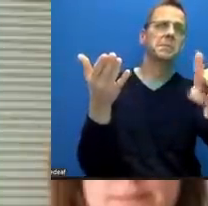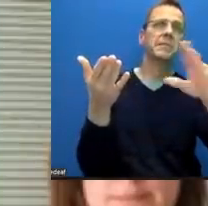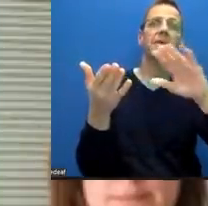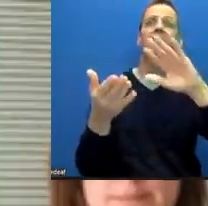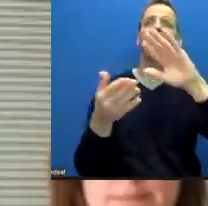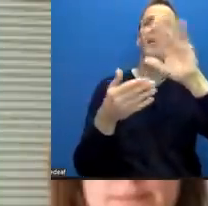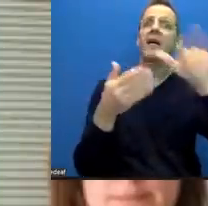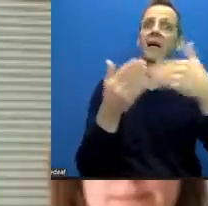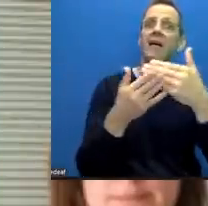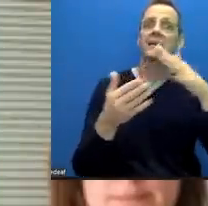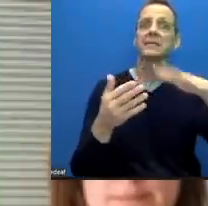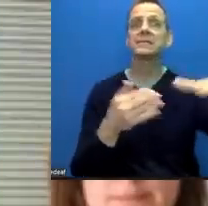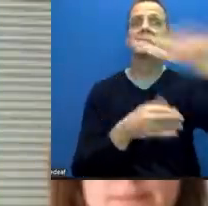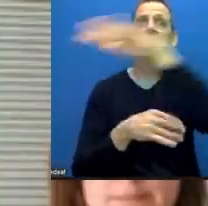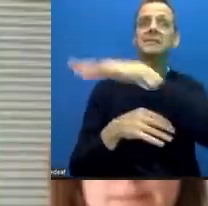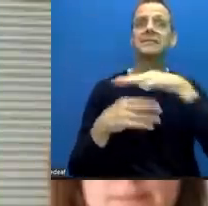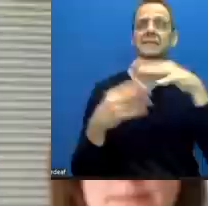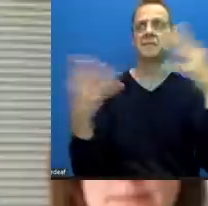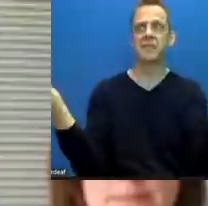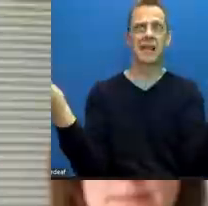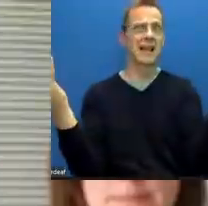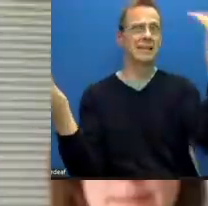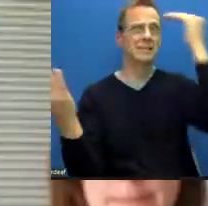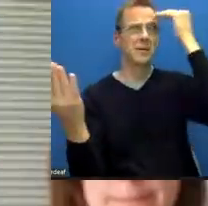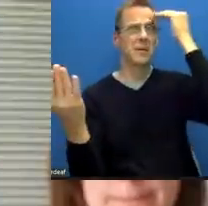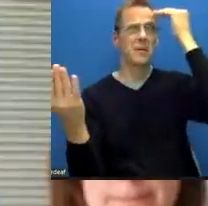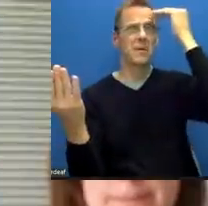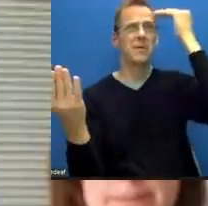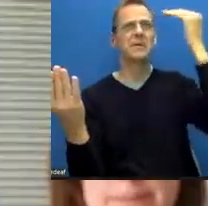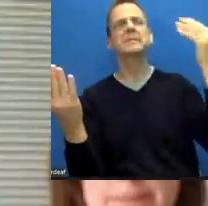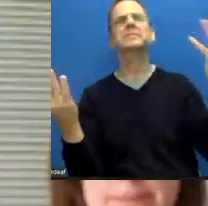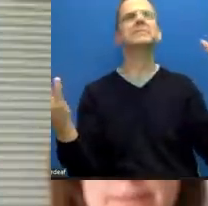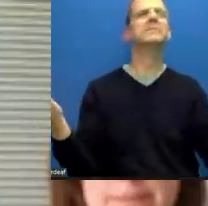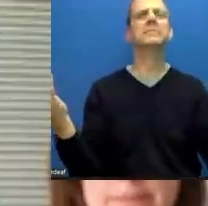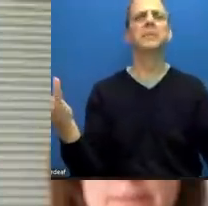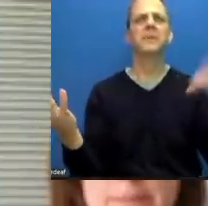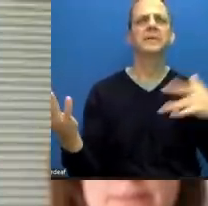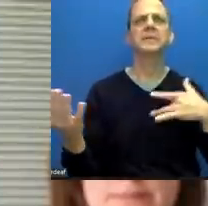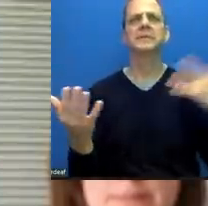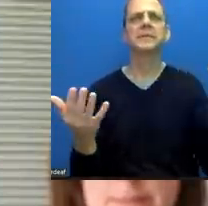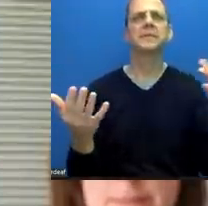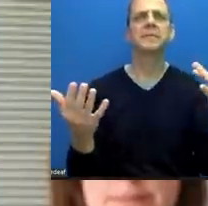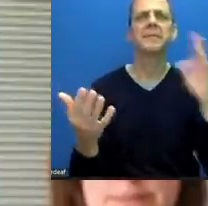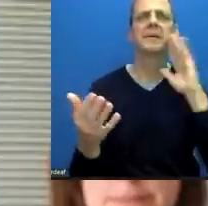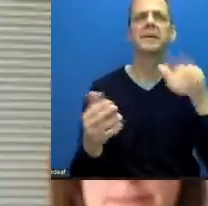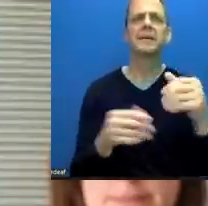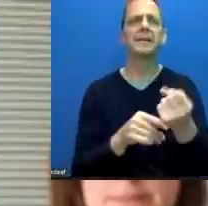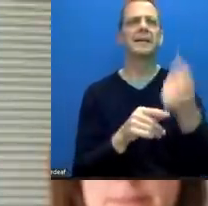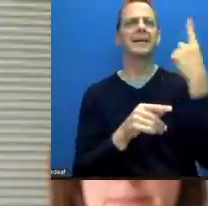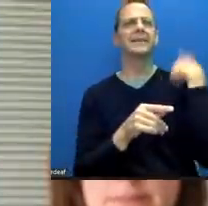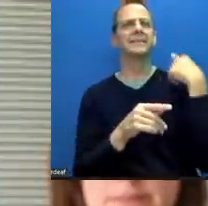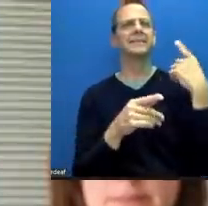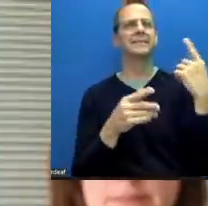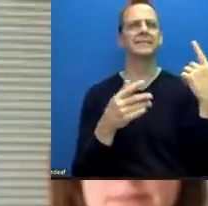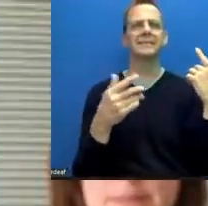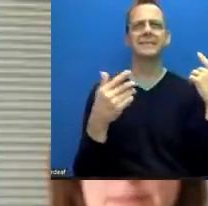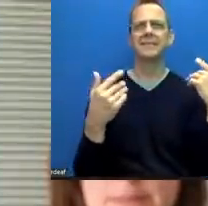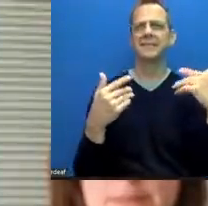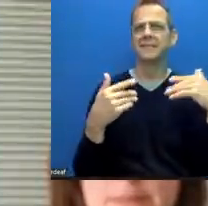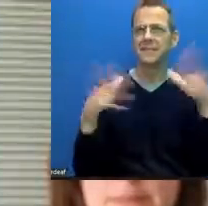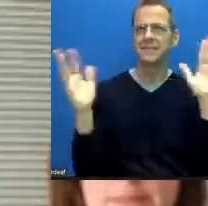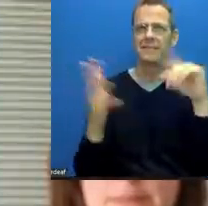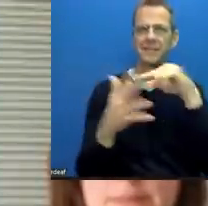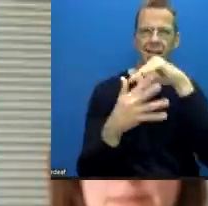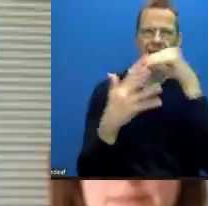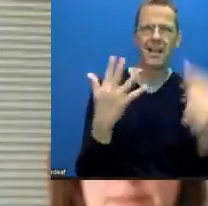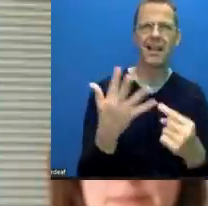citizens. Two, those tiny humans sacrificed so much last year that it is imperative that we support them as